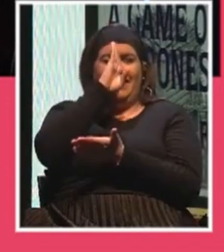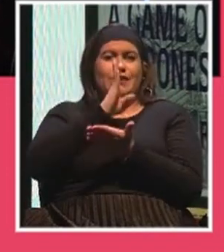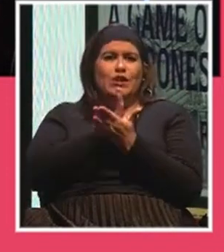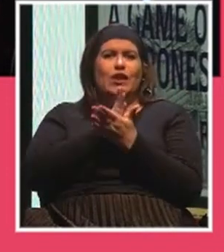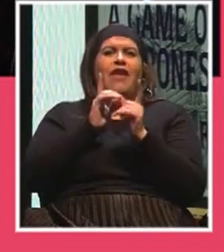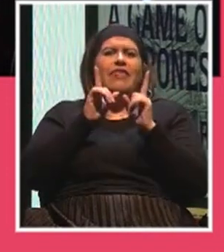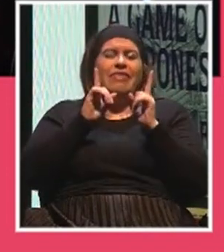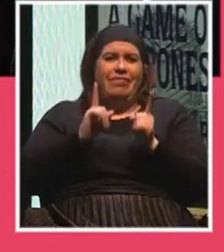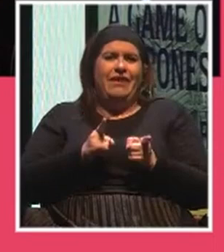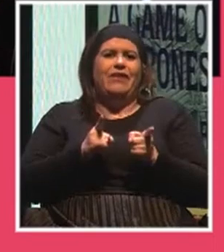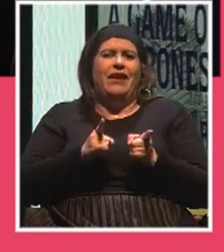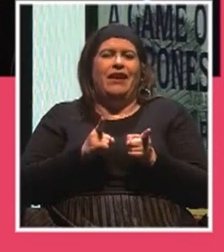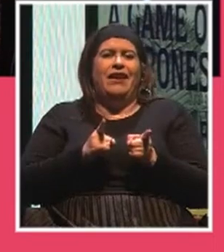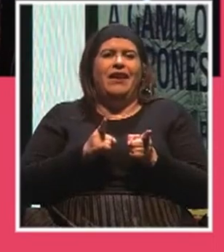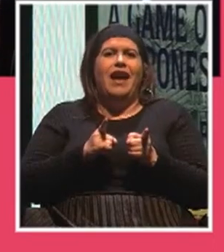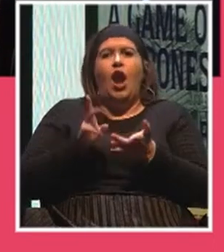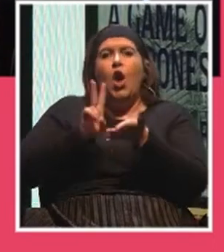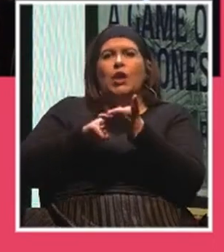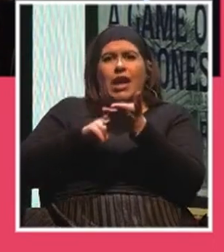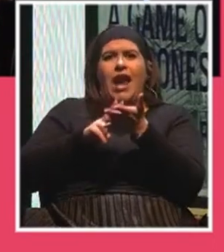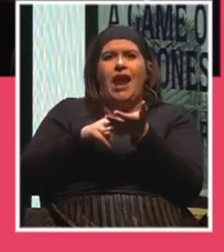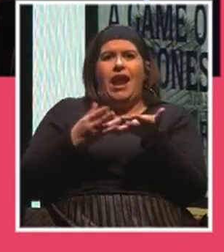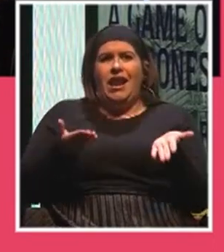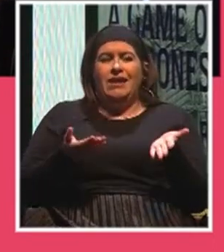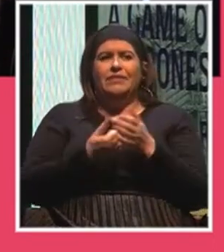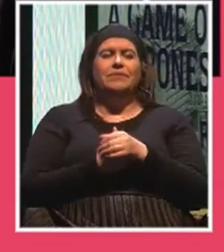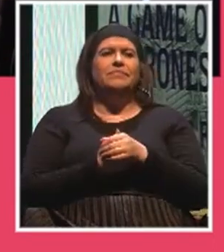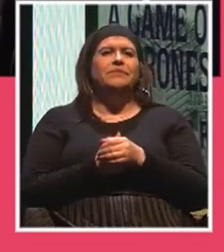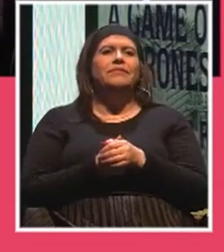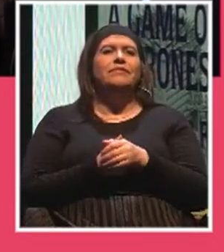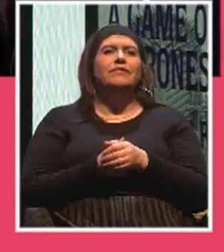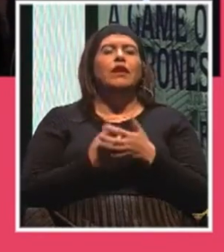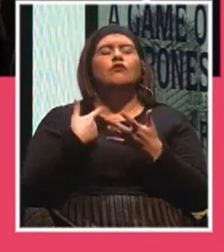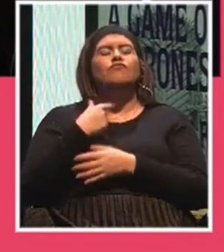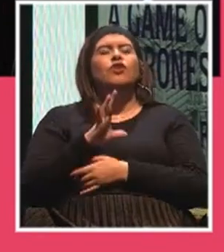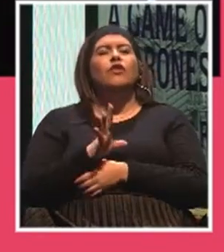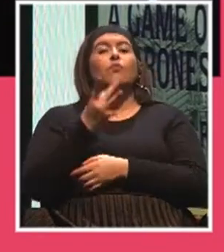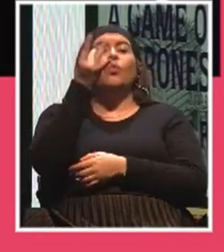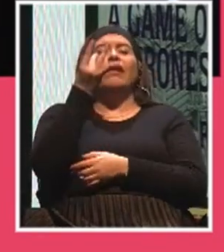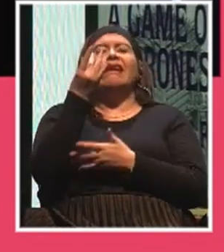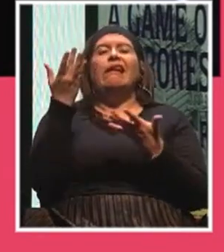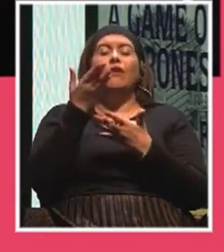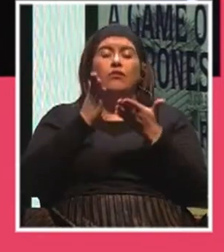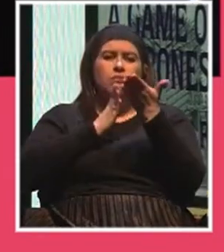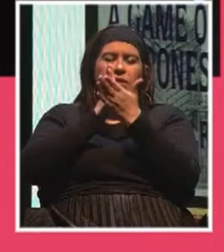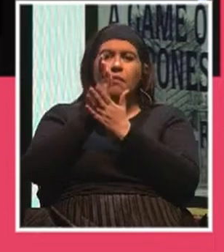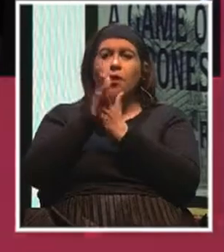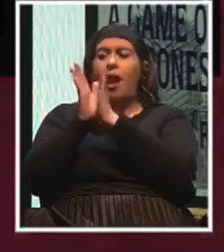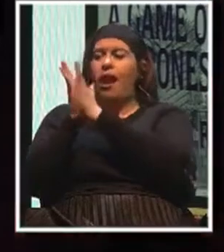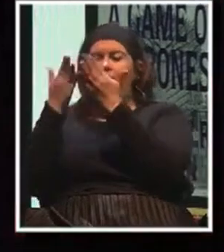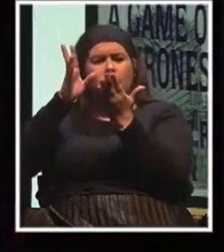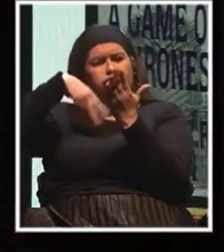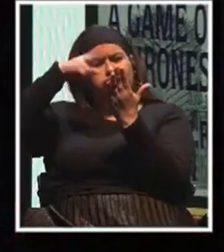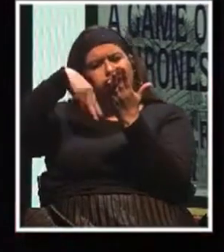One thing that I noticed when I started reading the books, in the back of the book, it was like,